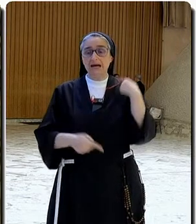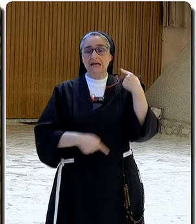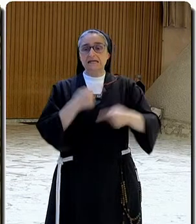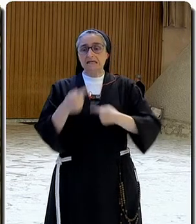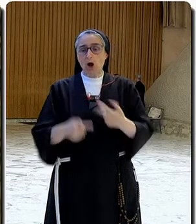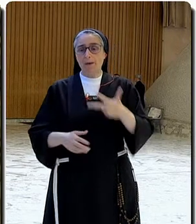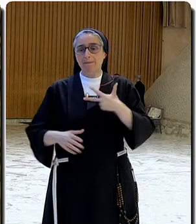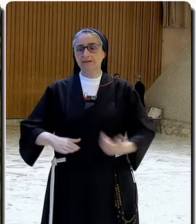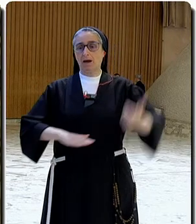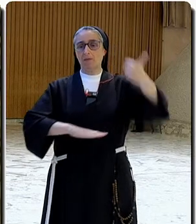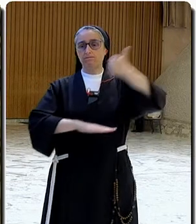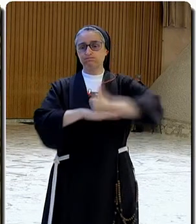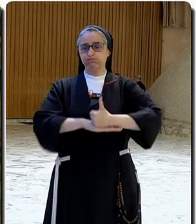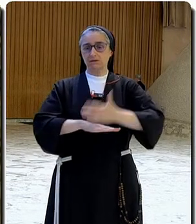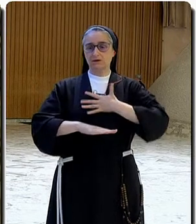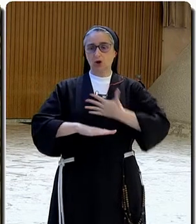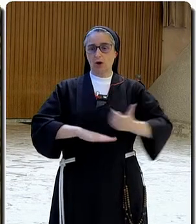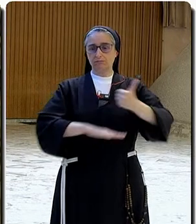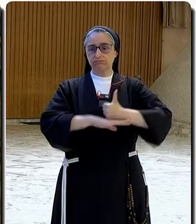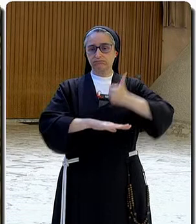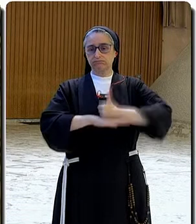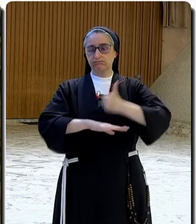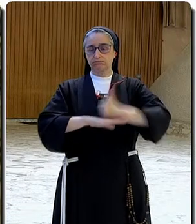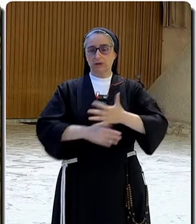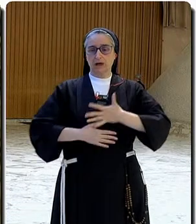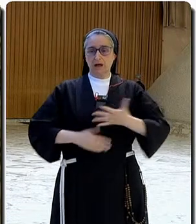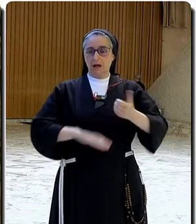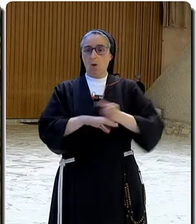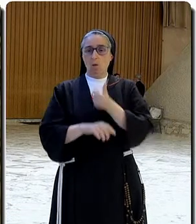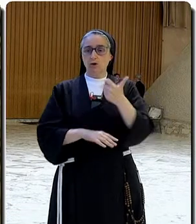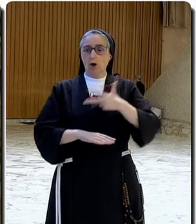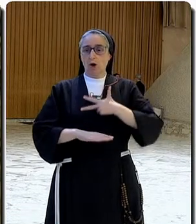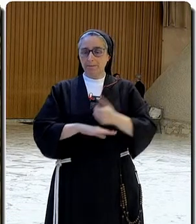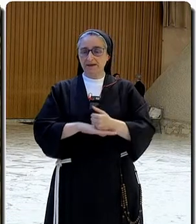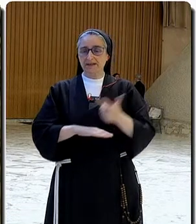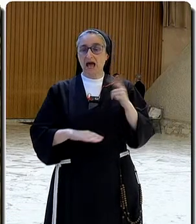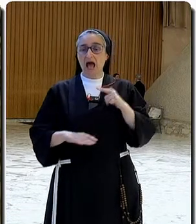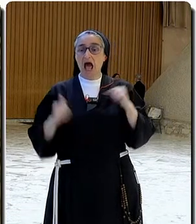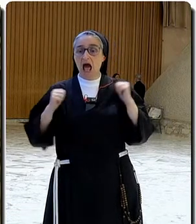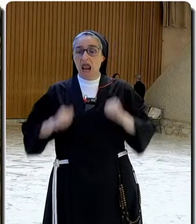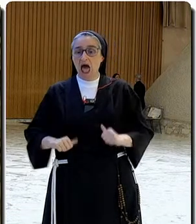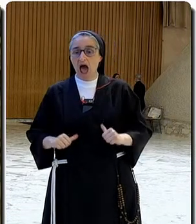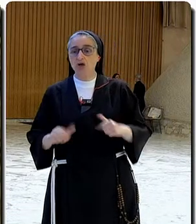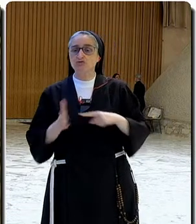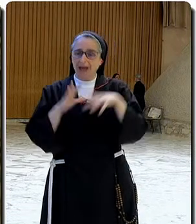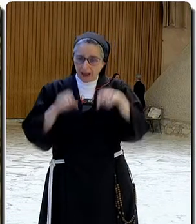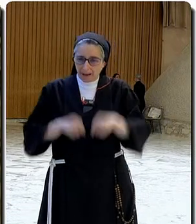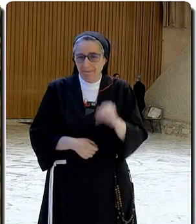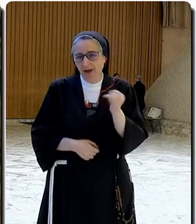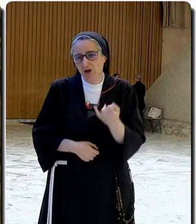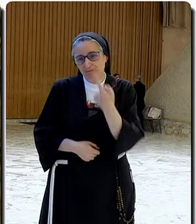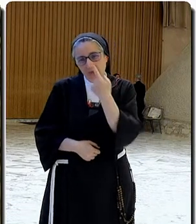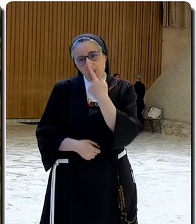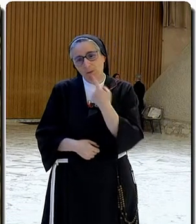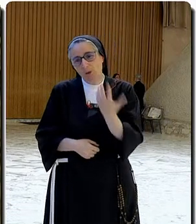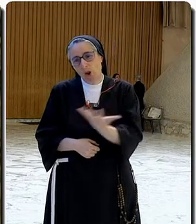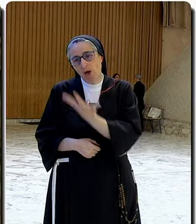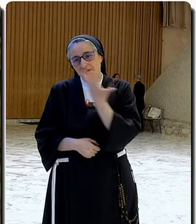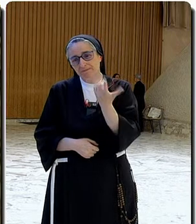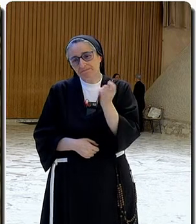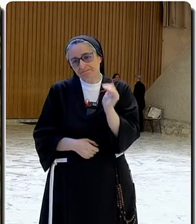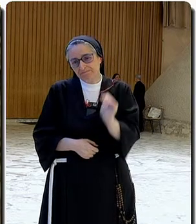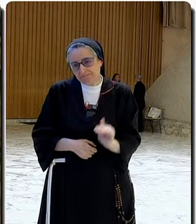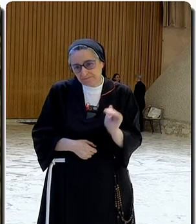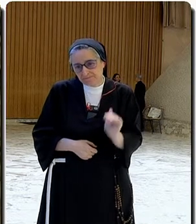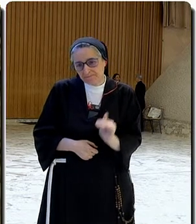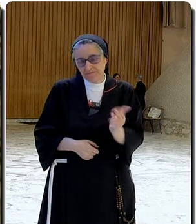the values of Church, whereas laics have engaged in a more passive role. This has placed